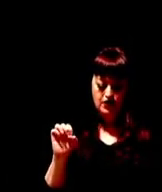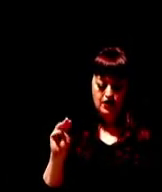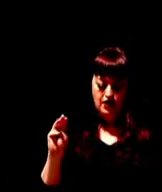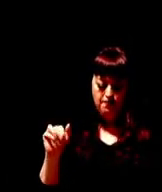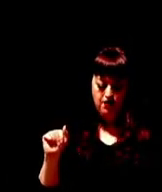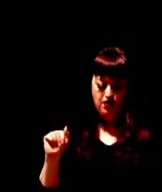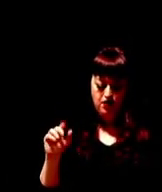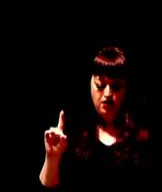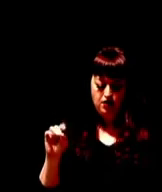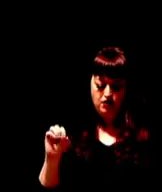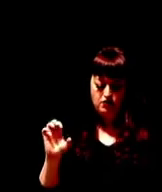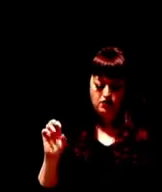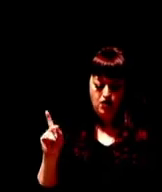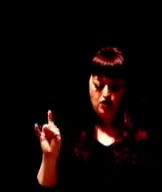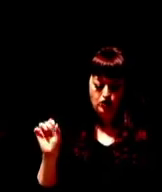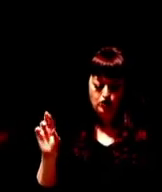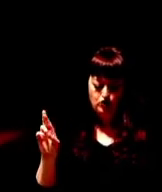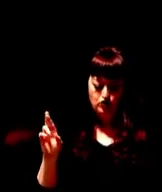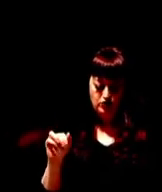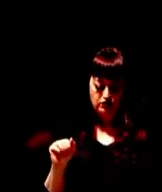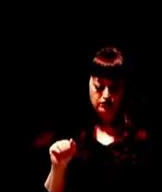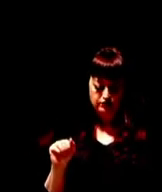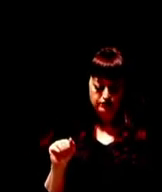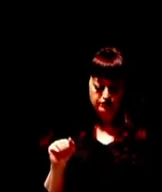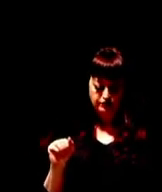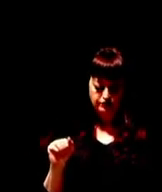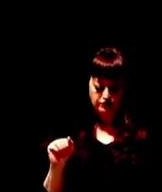Emma Doctor.